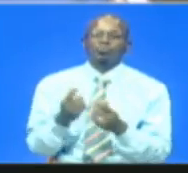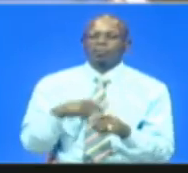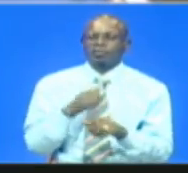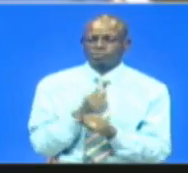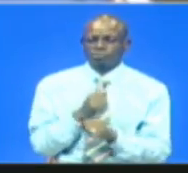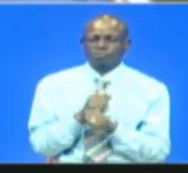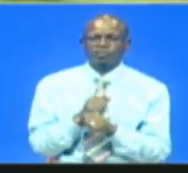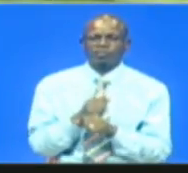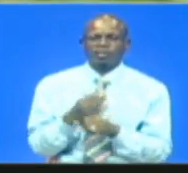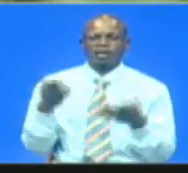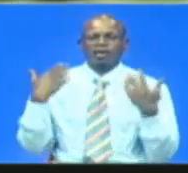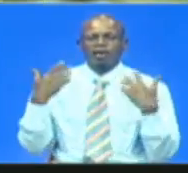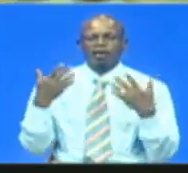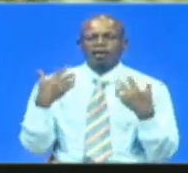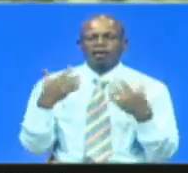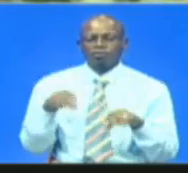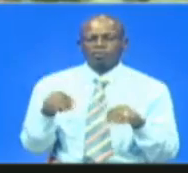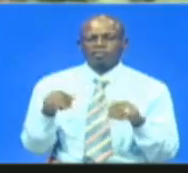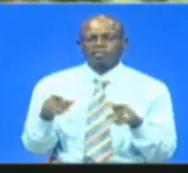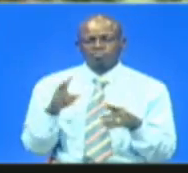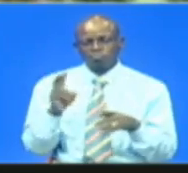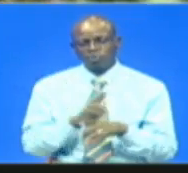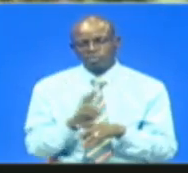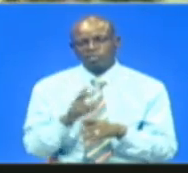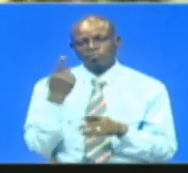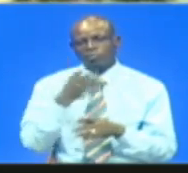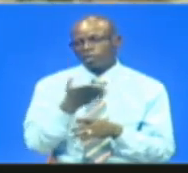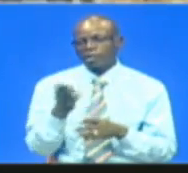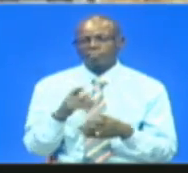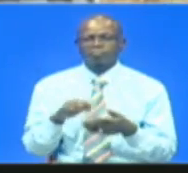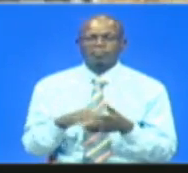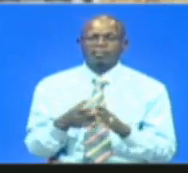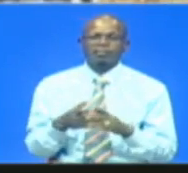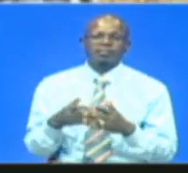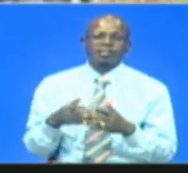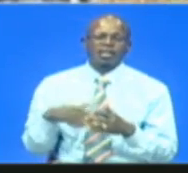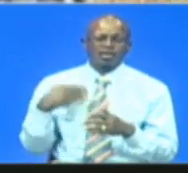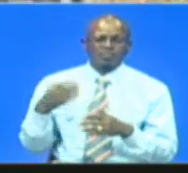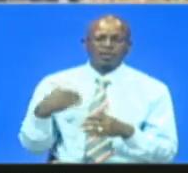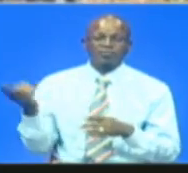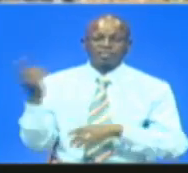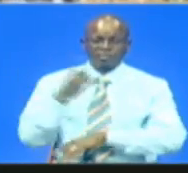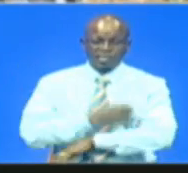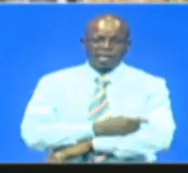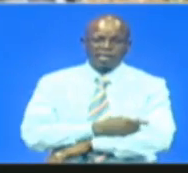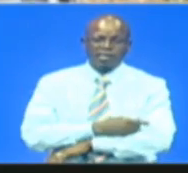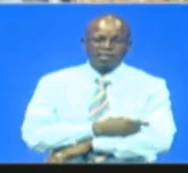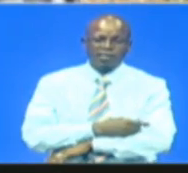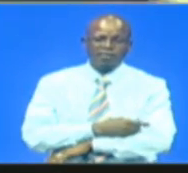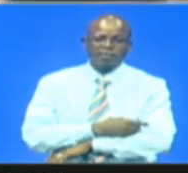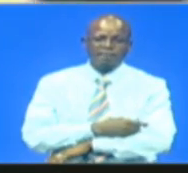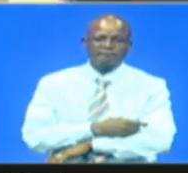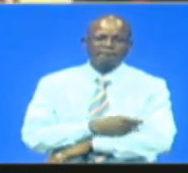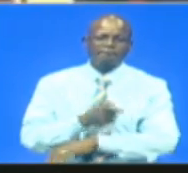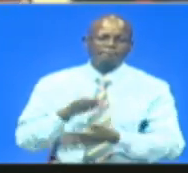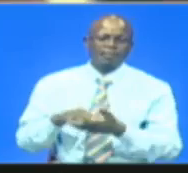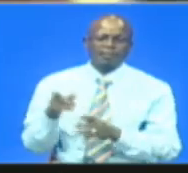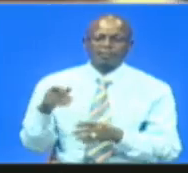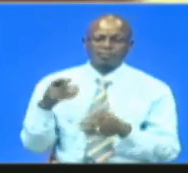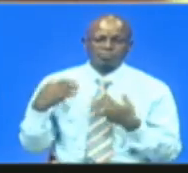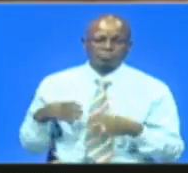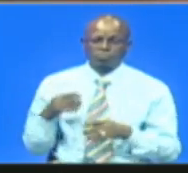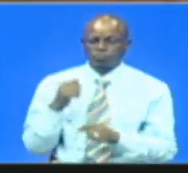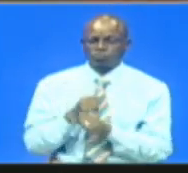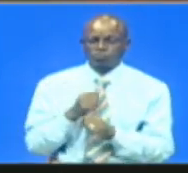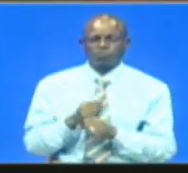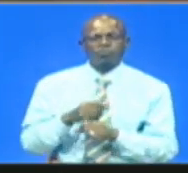quality monitoring for them. About 2,000 personnel are on this farm every day. It has had to conduct frequent tests to assure